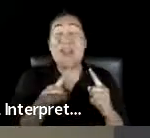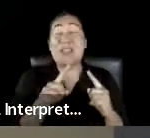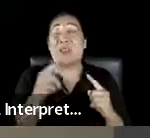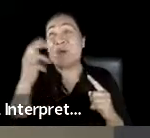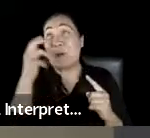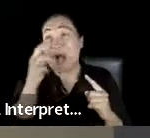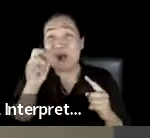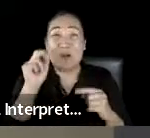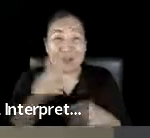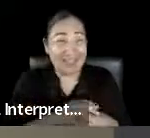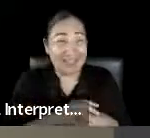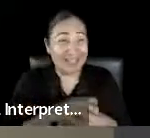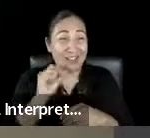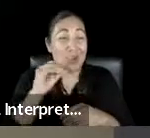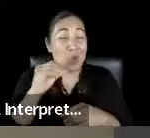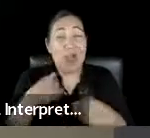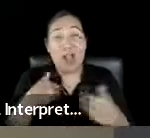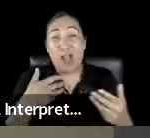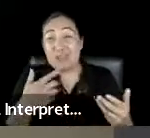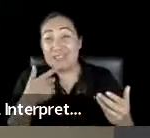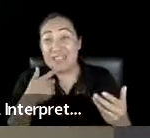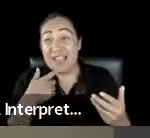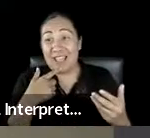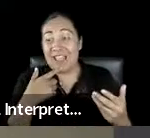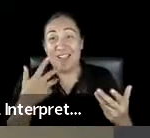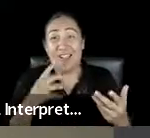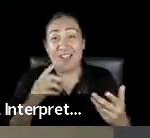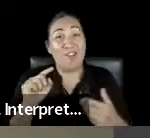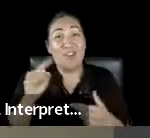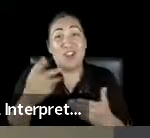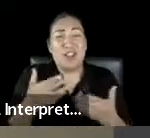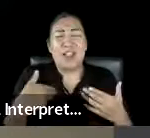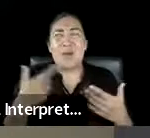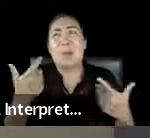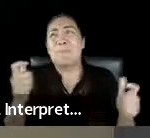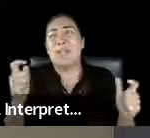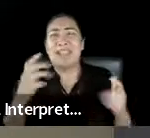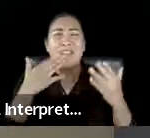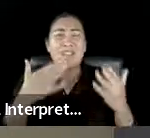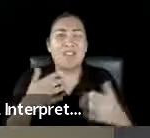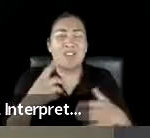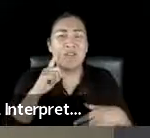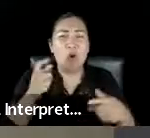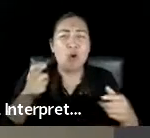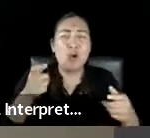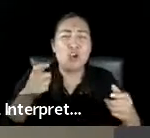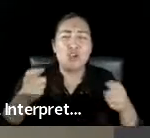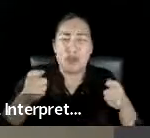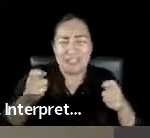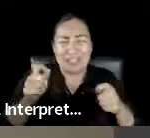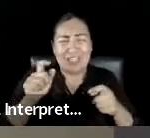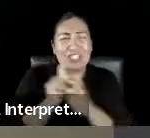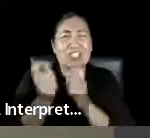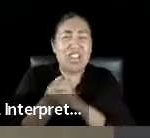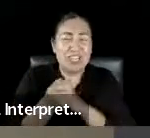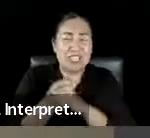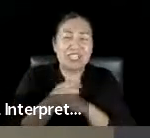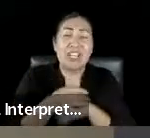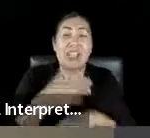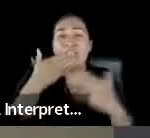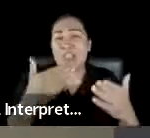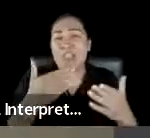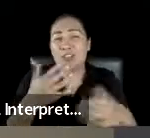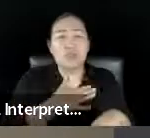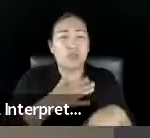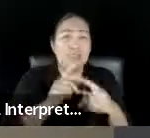okay. I just wanted to say, first of all, a big thank you to Directing Change. Thank you to